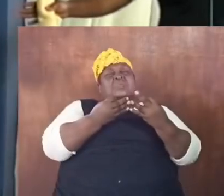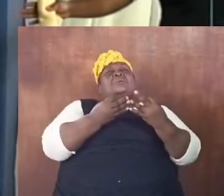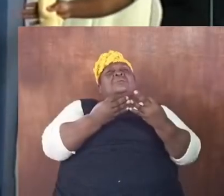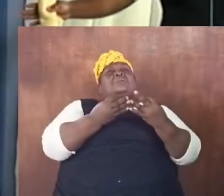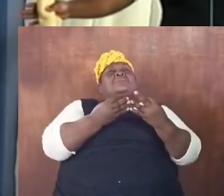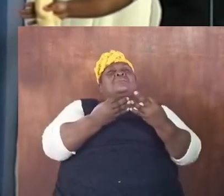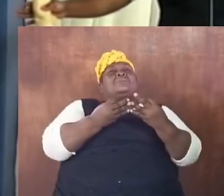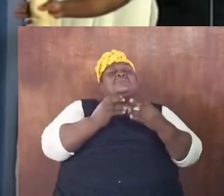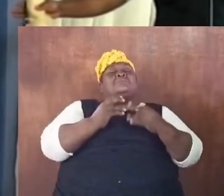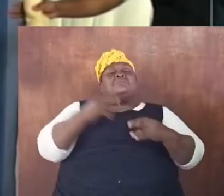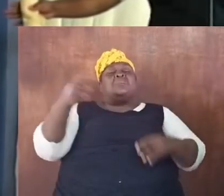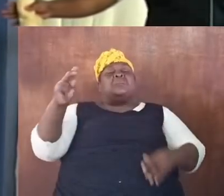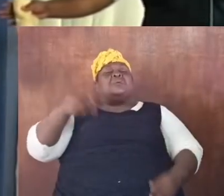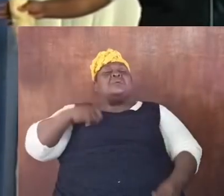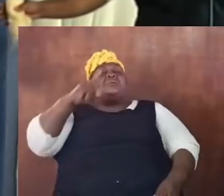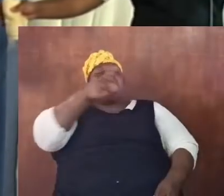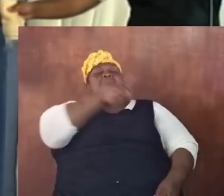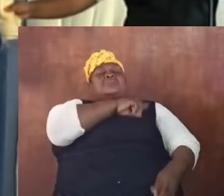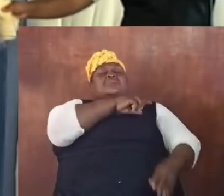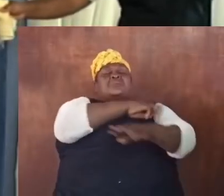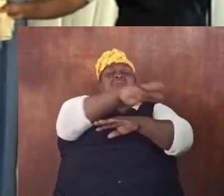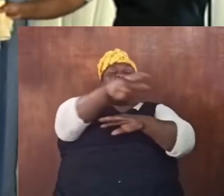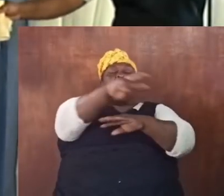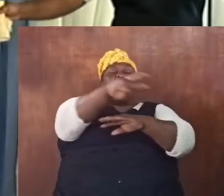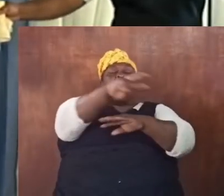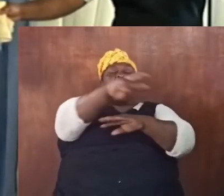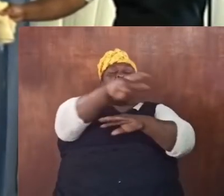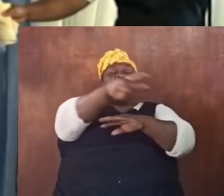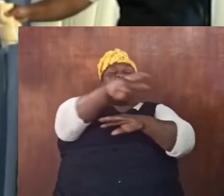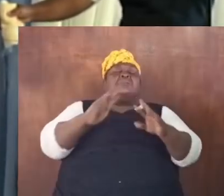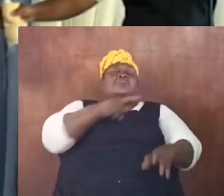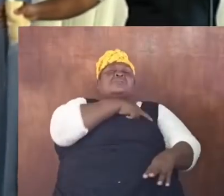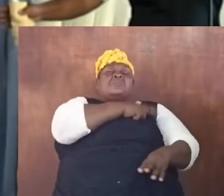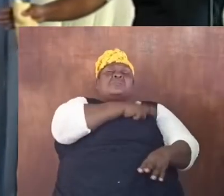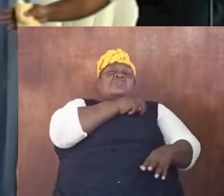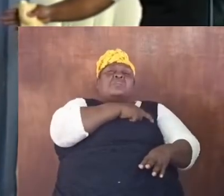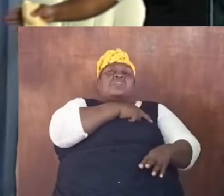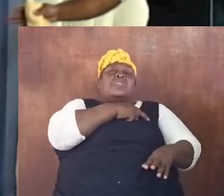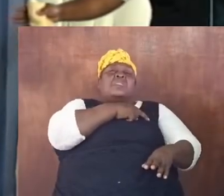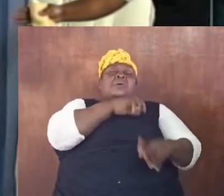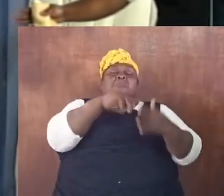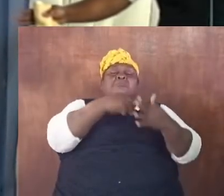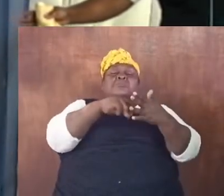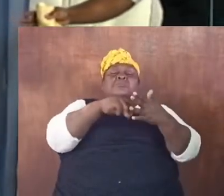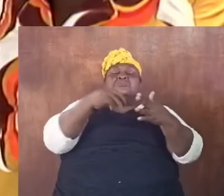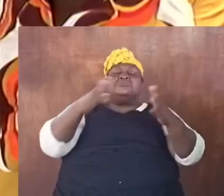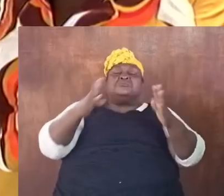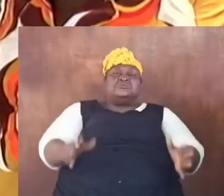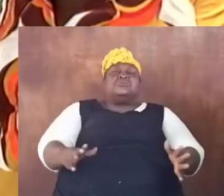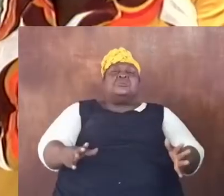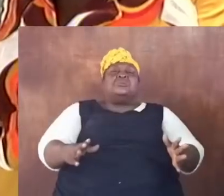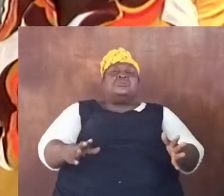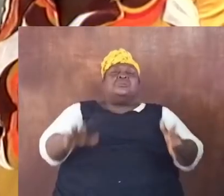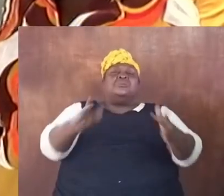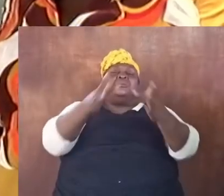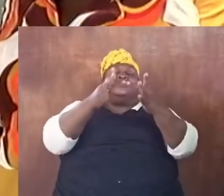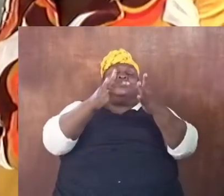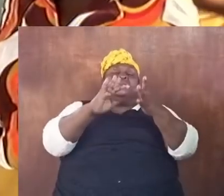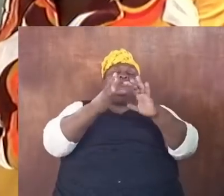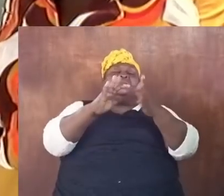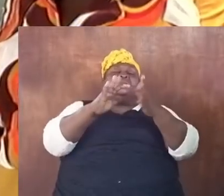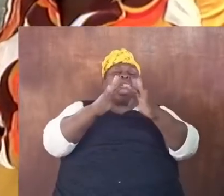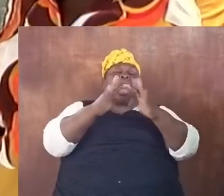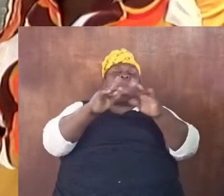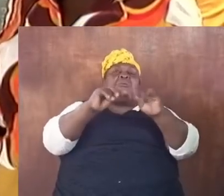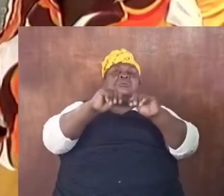God, our deacons, our ministers, our ushers. Oh God, our musician. Oh God, our media